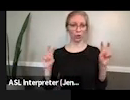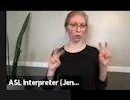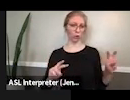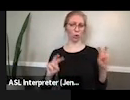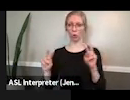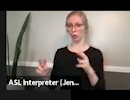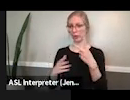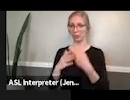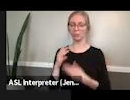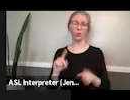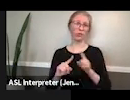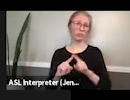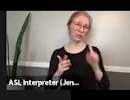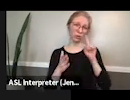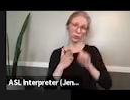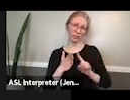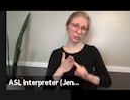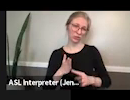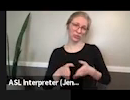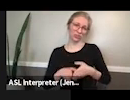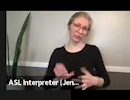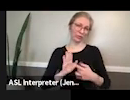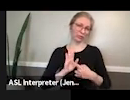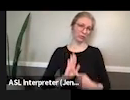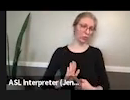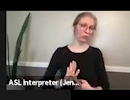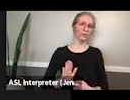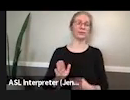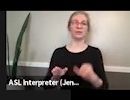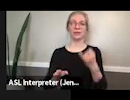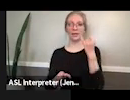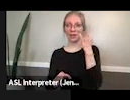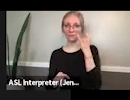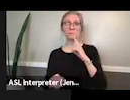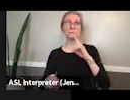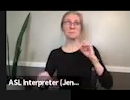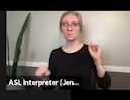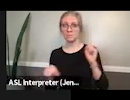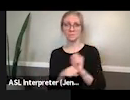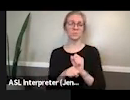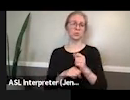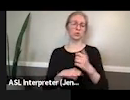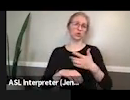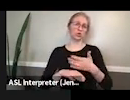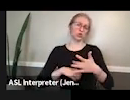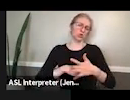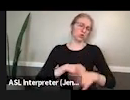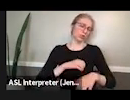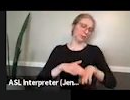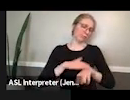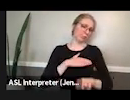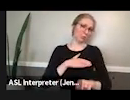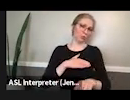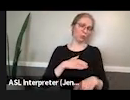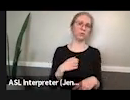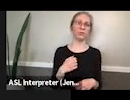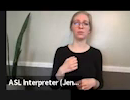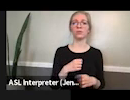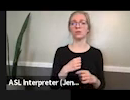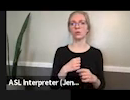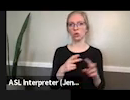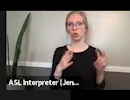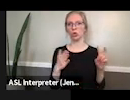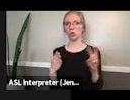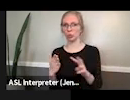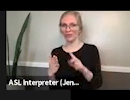research generally says that in cases of really premature birth, look at true birth